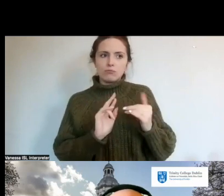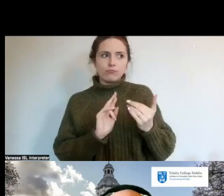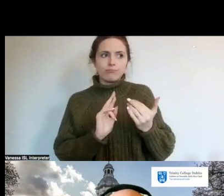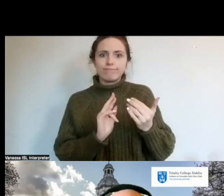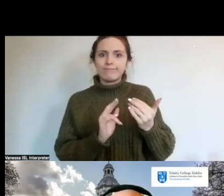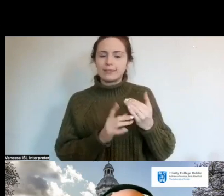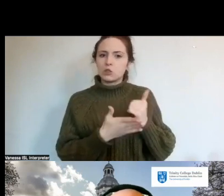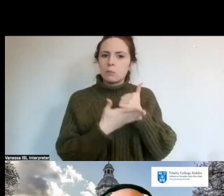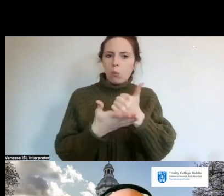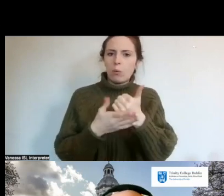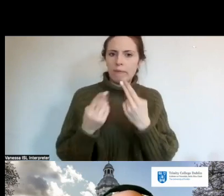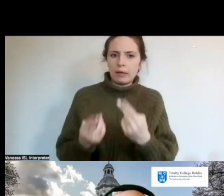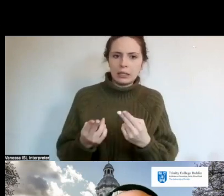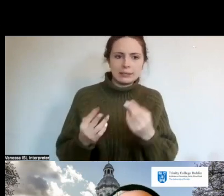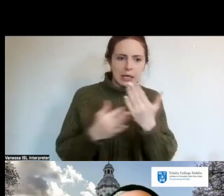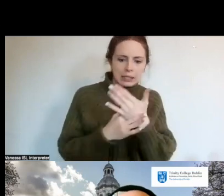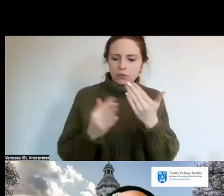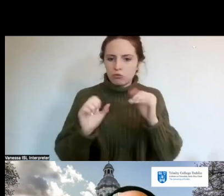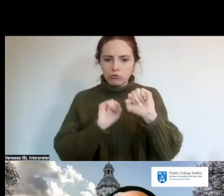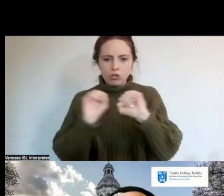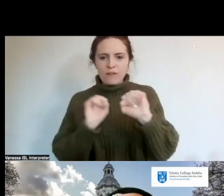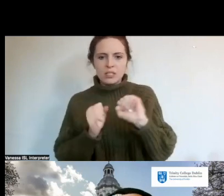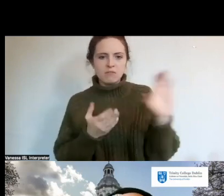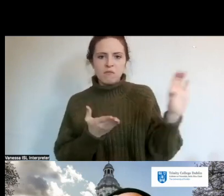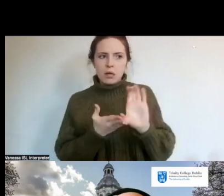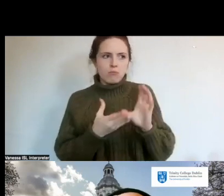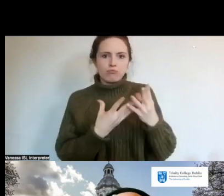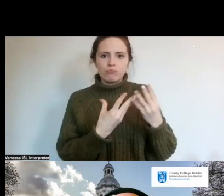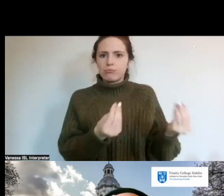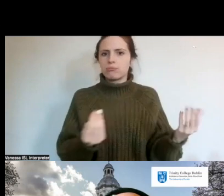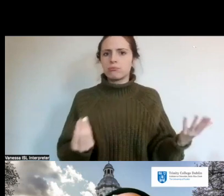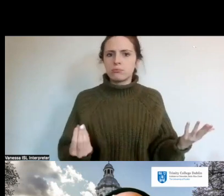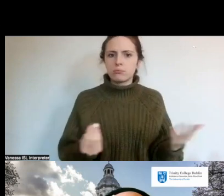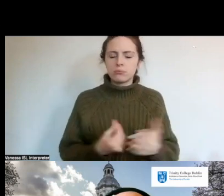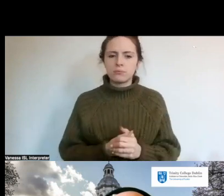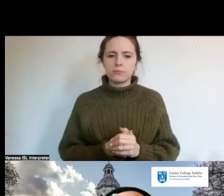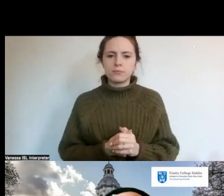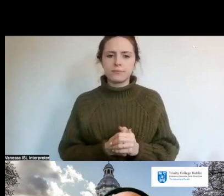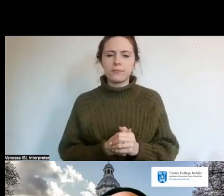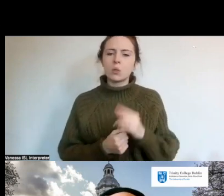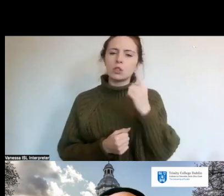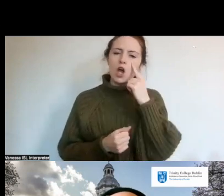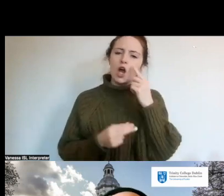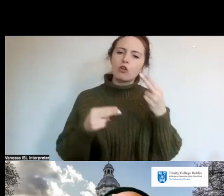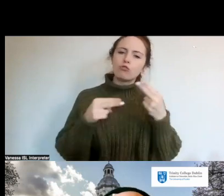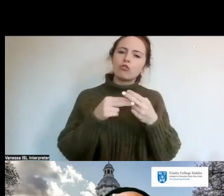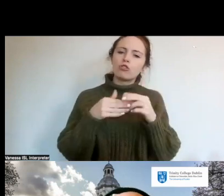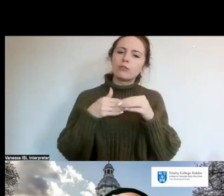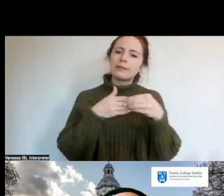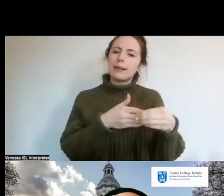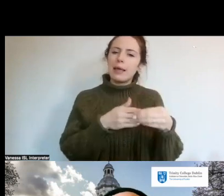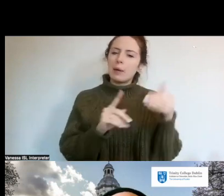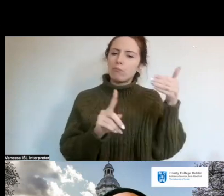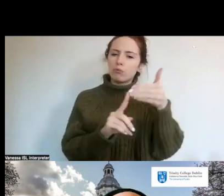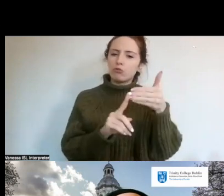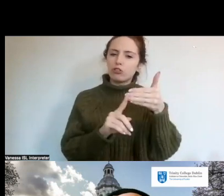the service that they need as they grow older. We saw a mix of a sort of nurse-led approaches, health and social care approaches, and